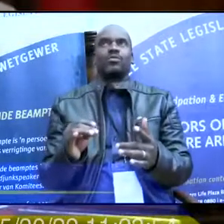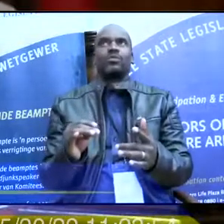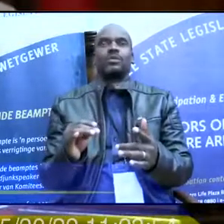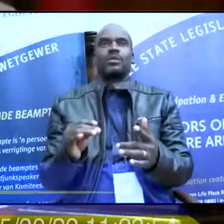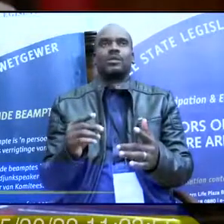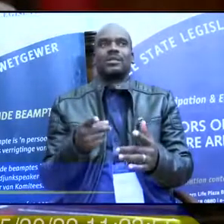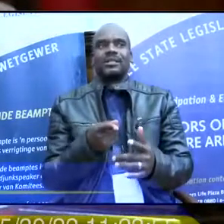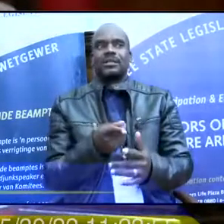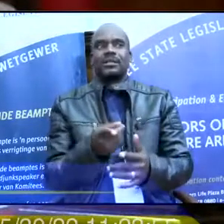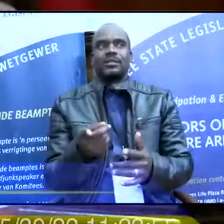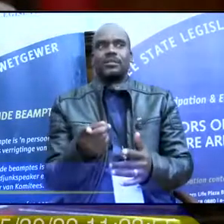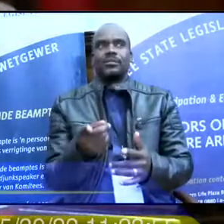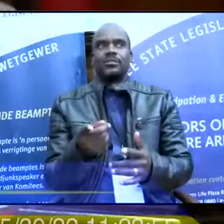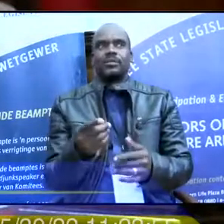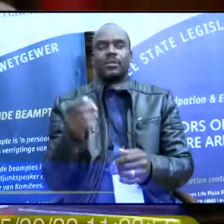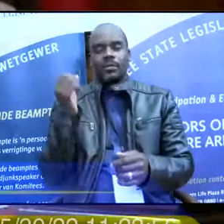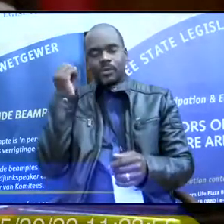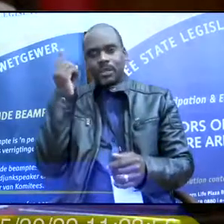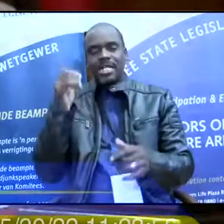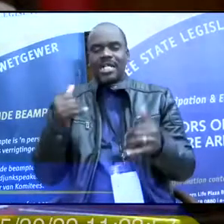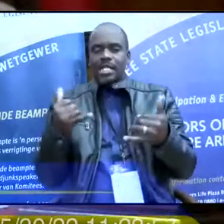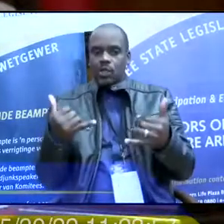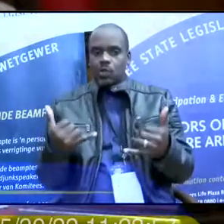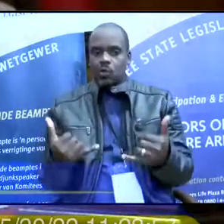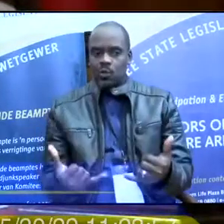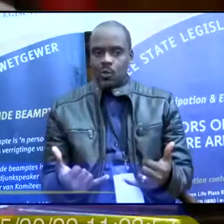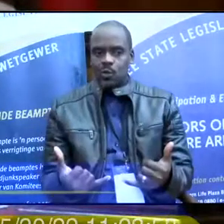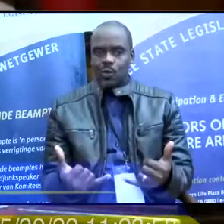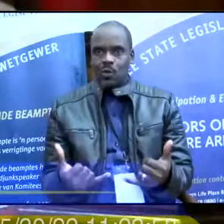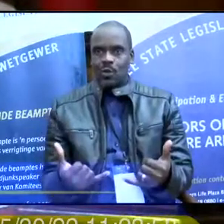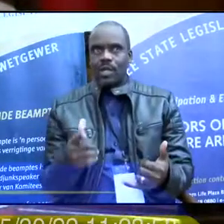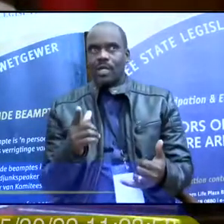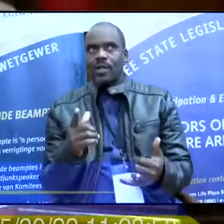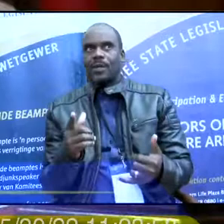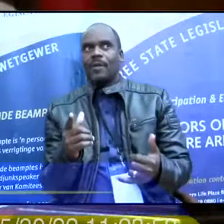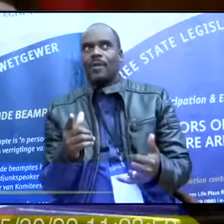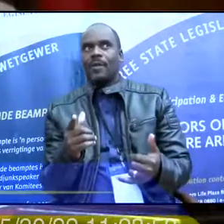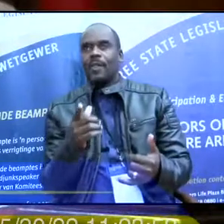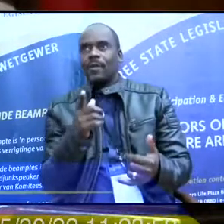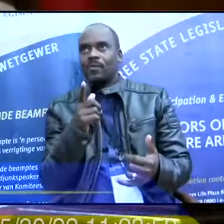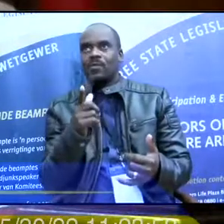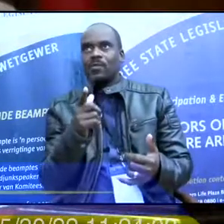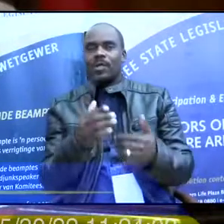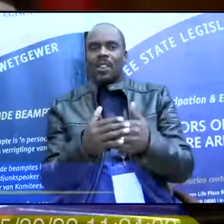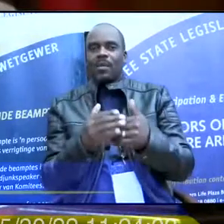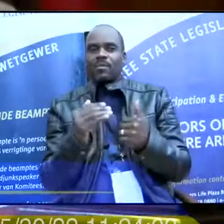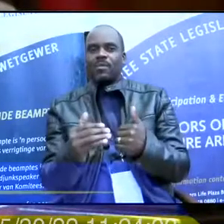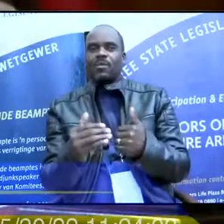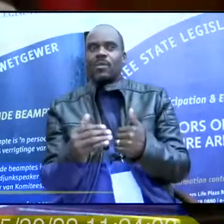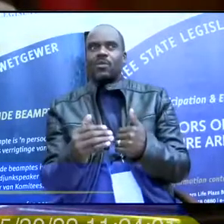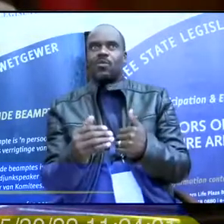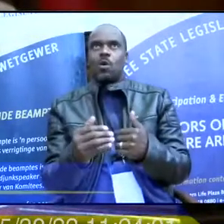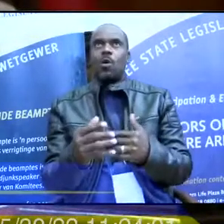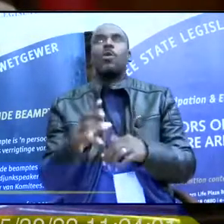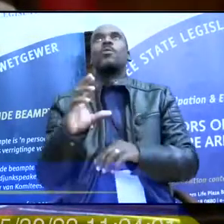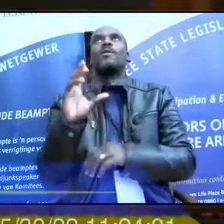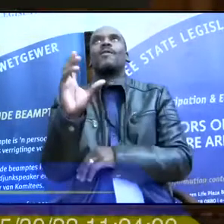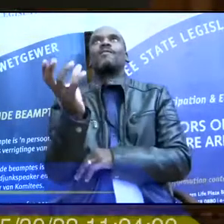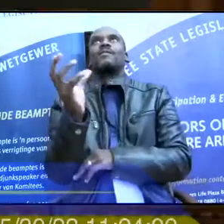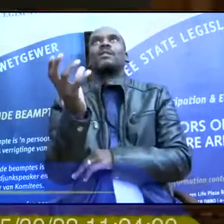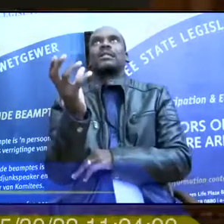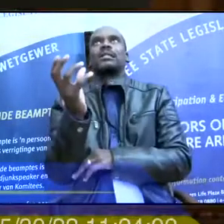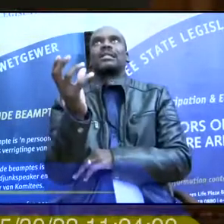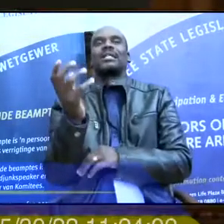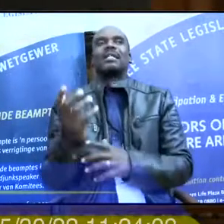regular water supply so just to give you historic figures in 1994 only 51 of the south